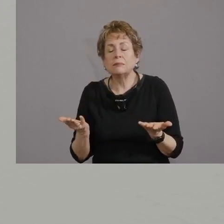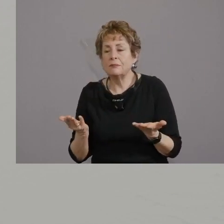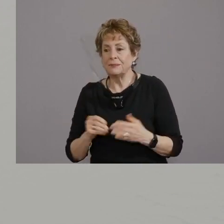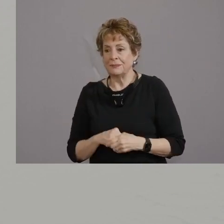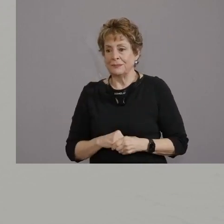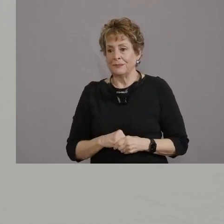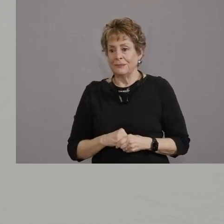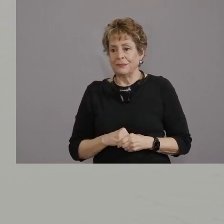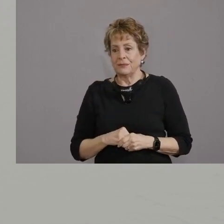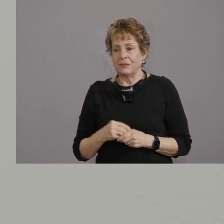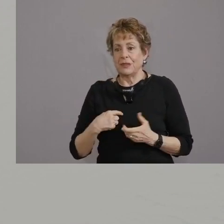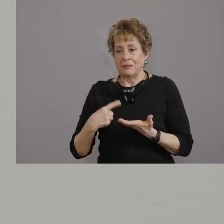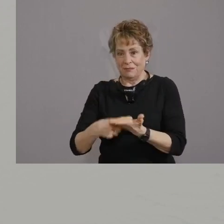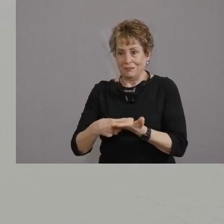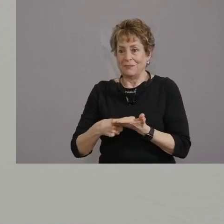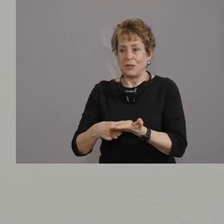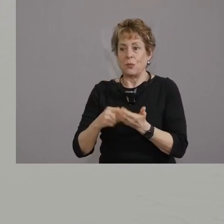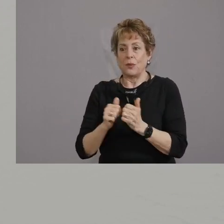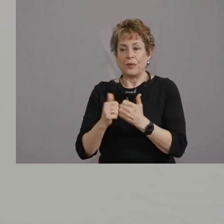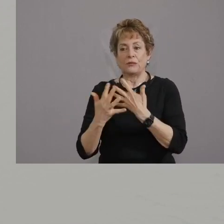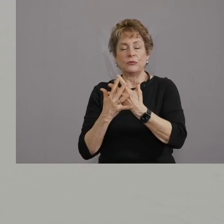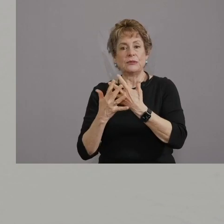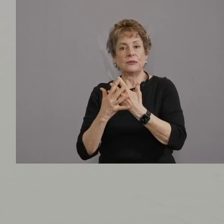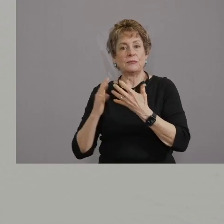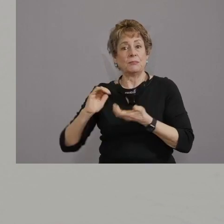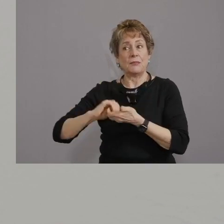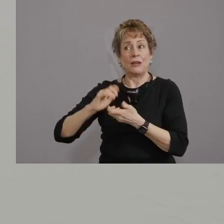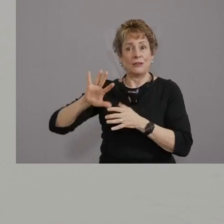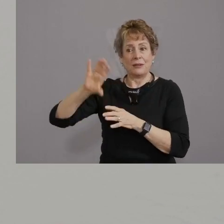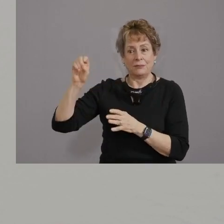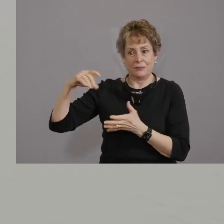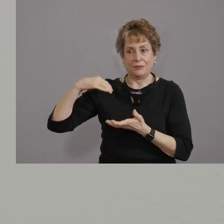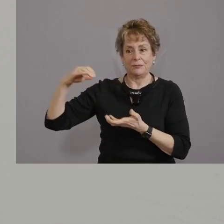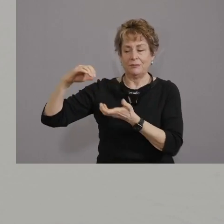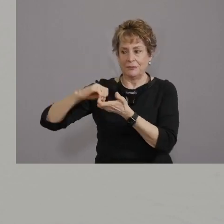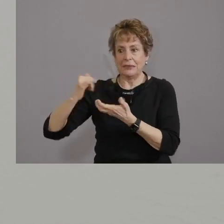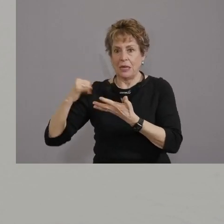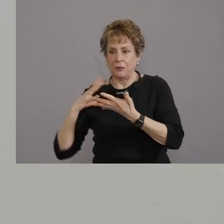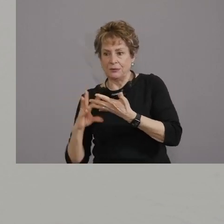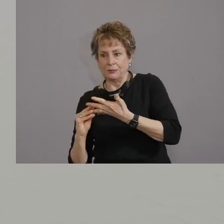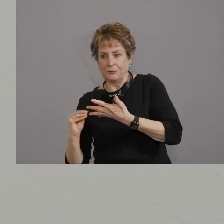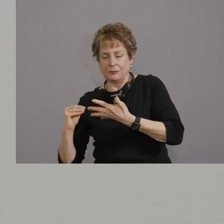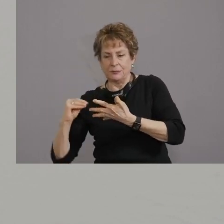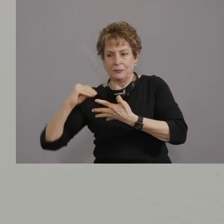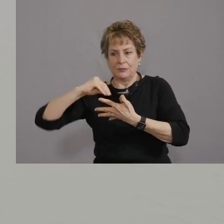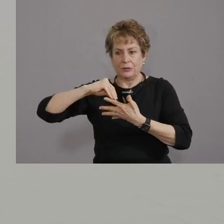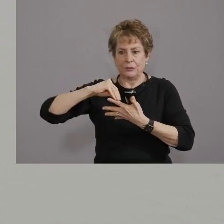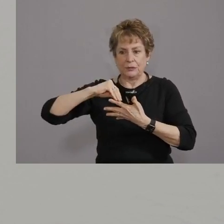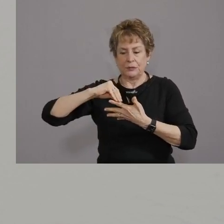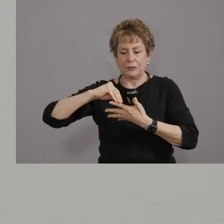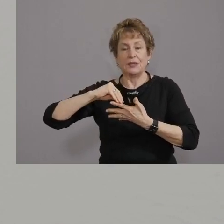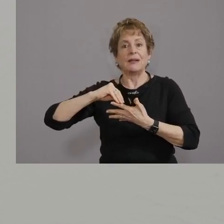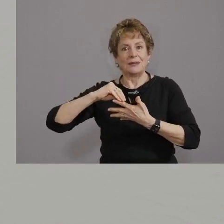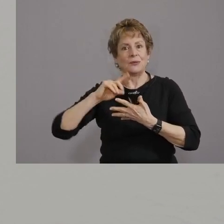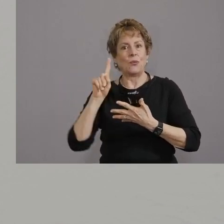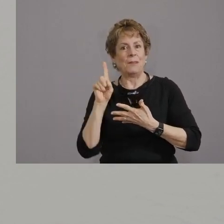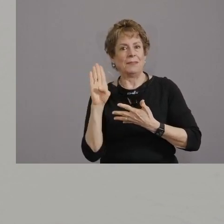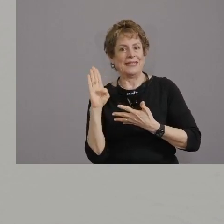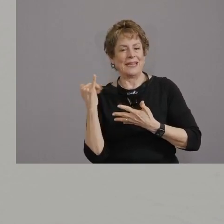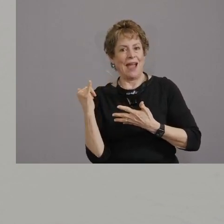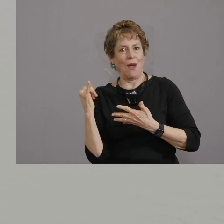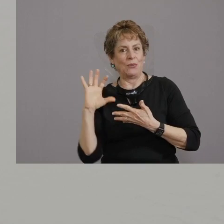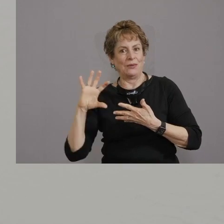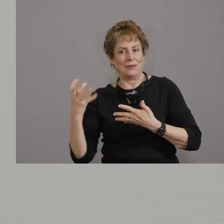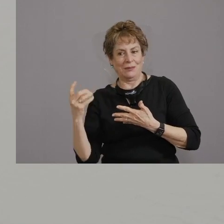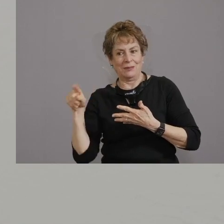we are in prioritized phase 1B. So our protective services occupations, which includes